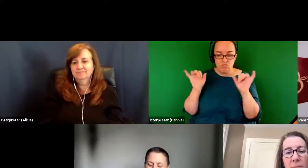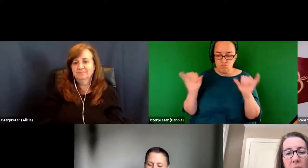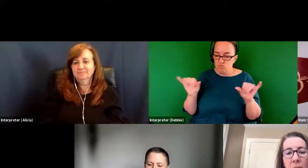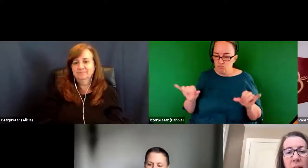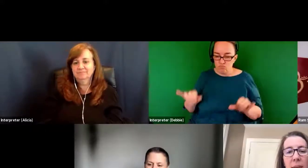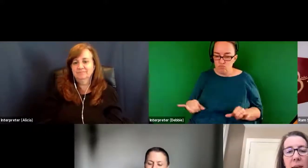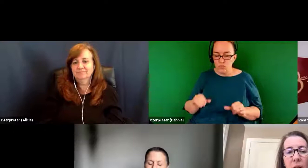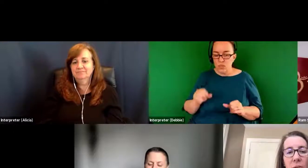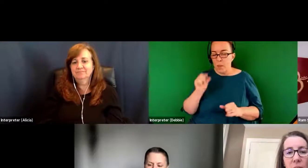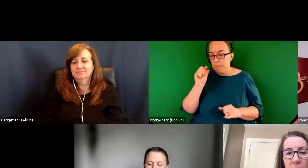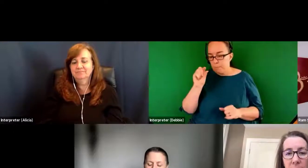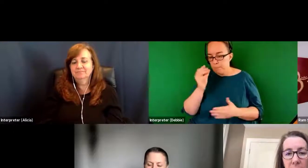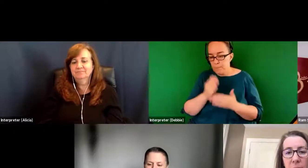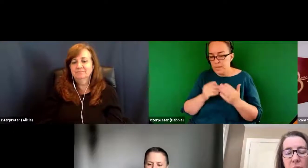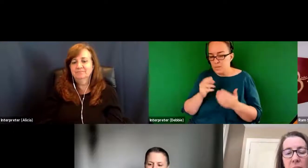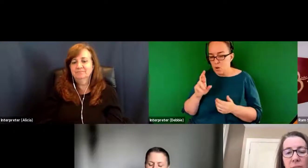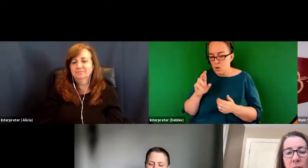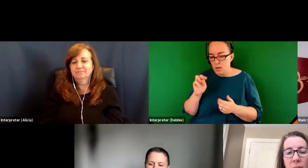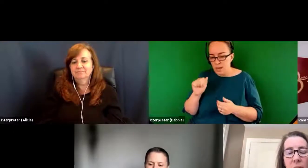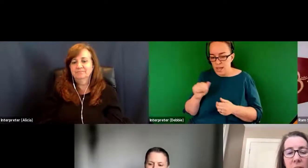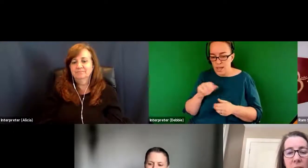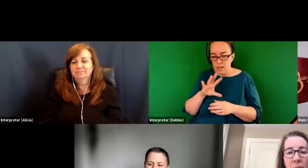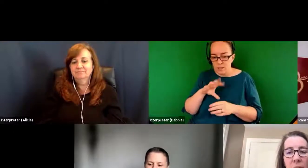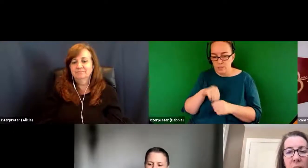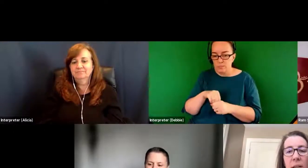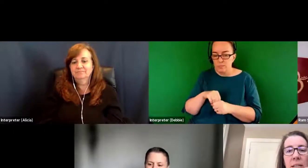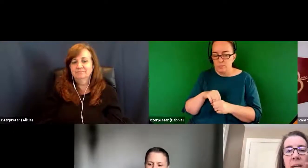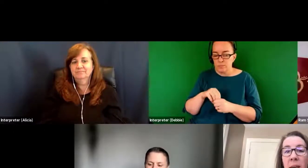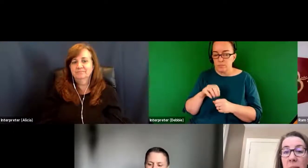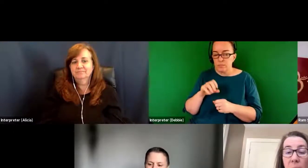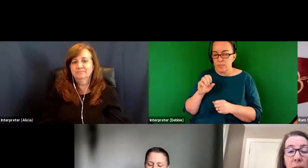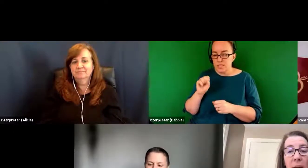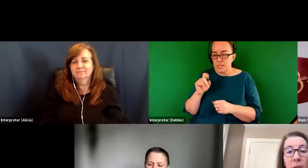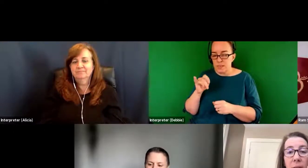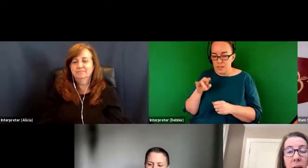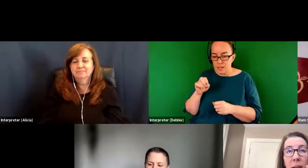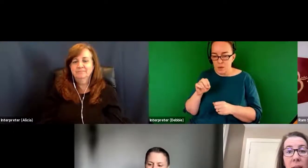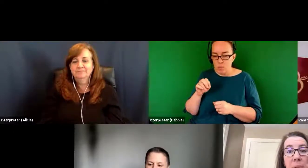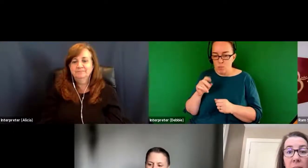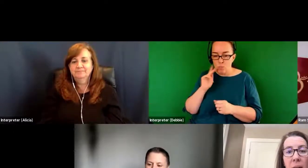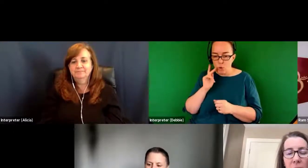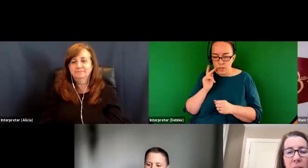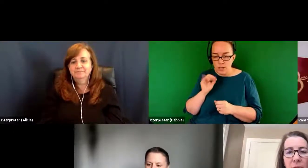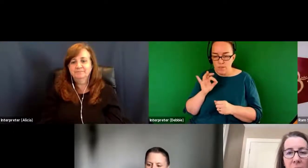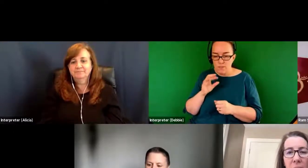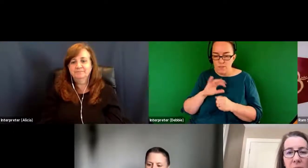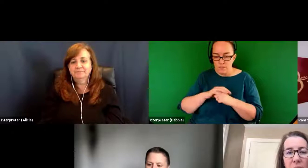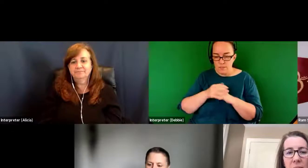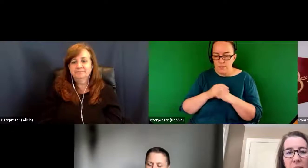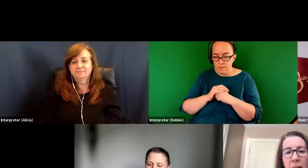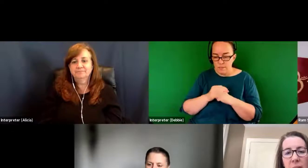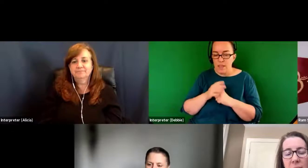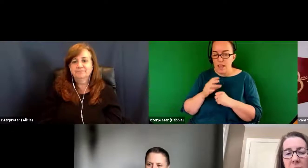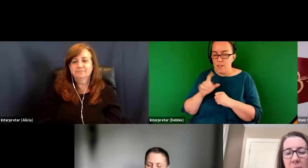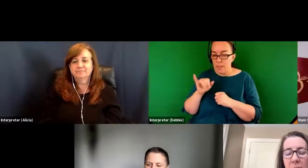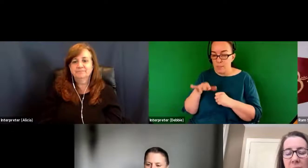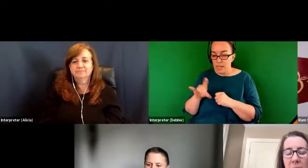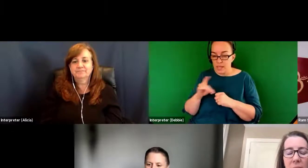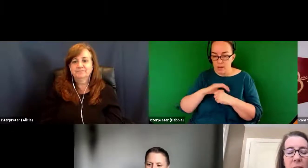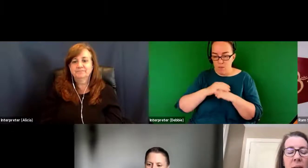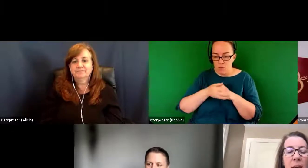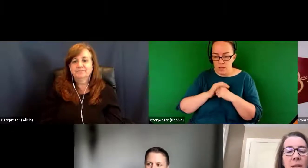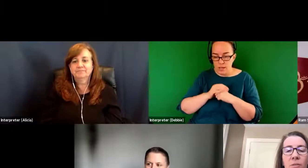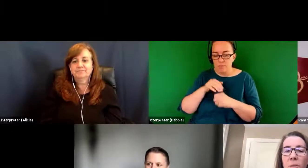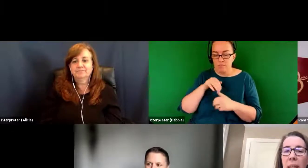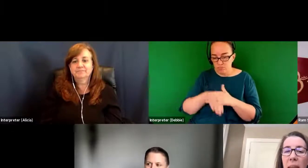small piece of RNA that encodes for the spike protein for the virus. They both have a lipid covering, a fat covering that allows them to get into the